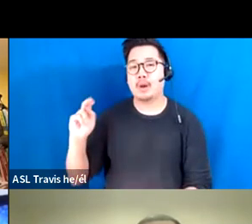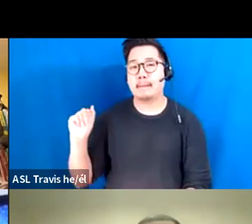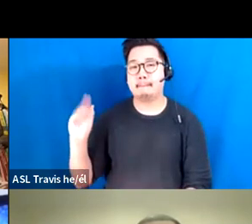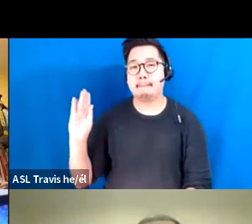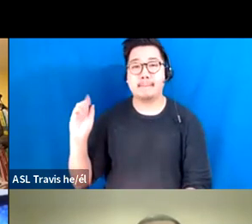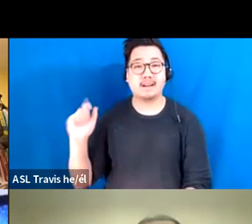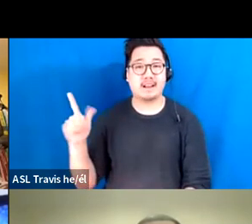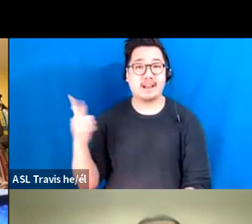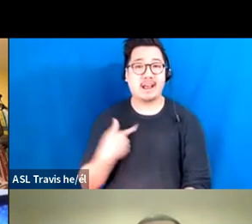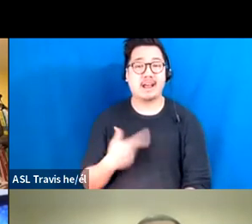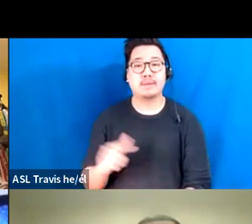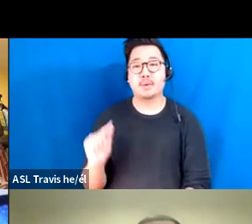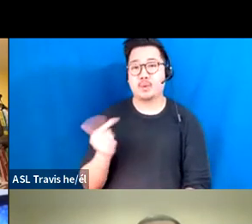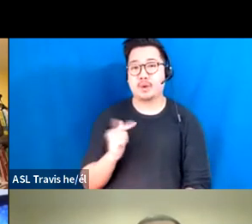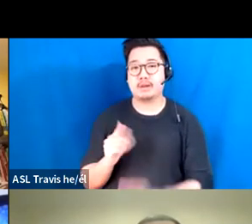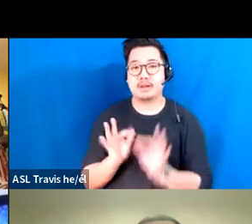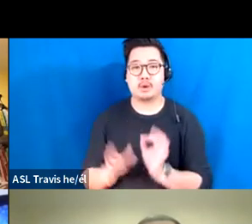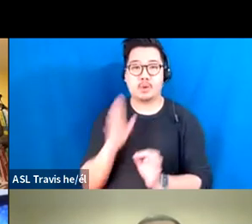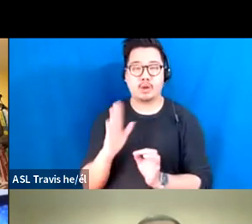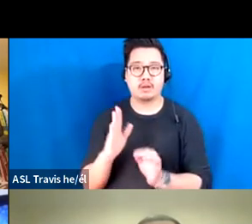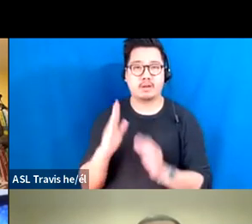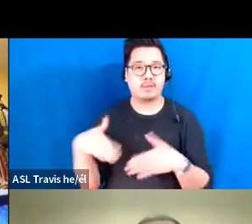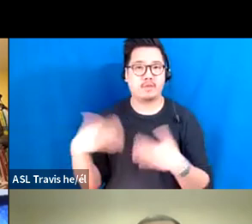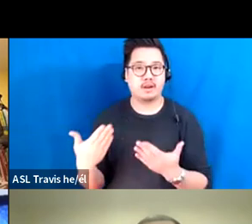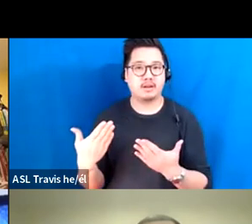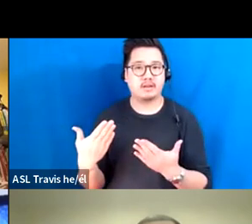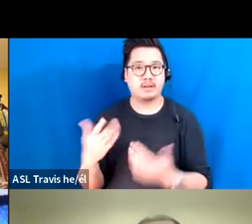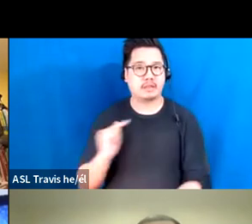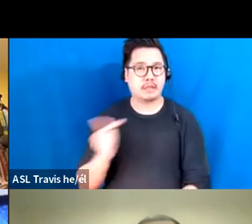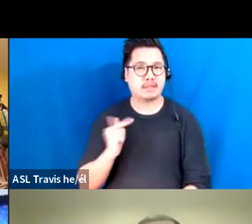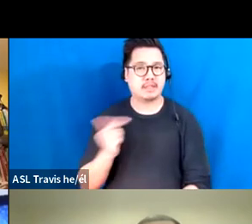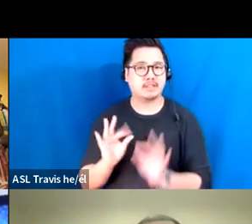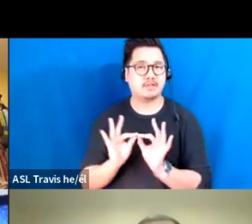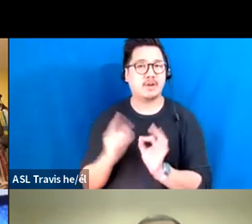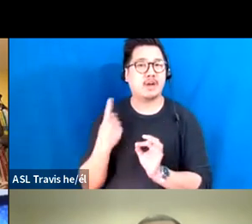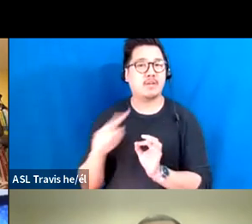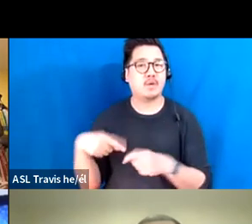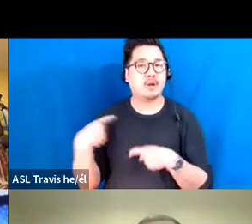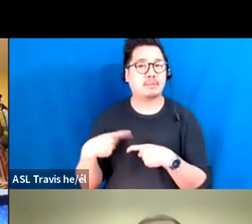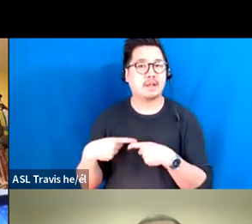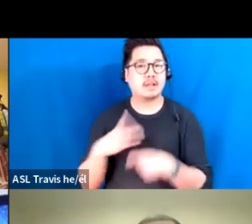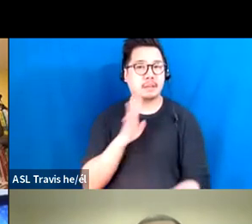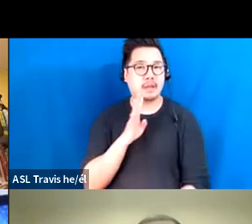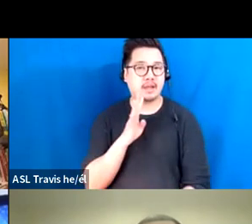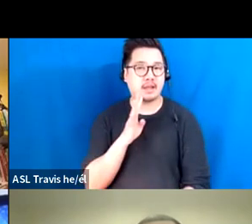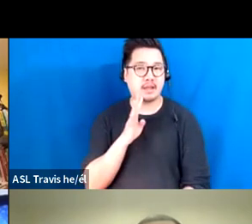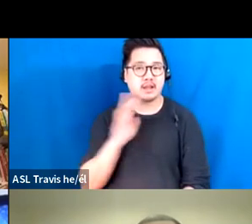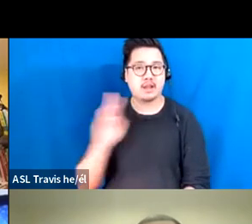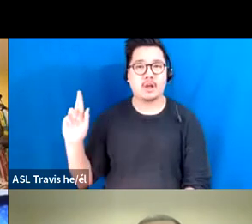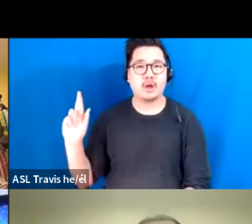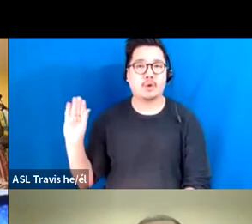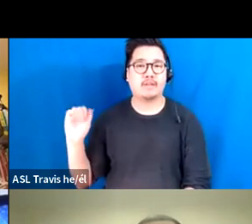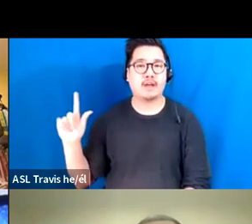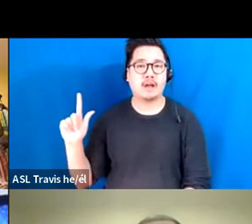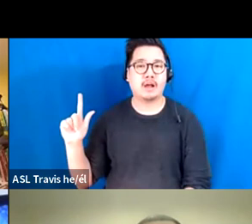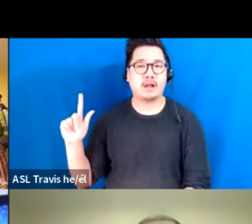the consecutive spanish interpreter who will be providing consecutive interpretation for spanish-speaking rafaela polanco